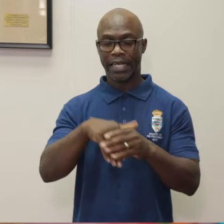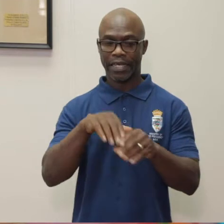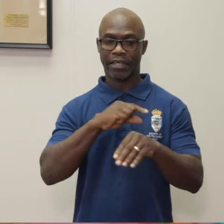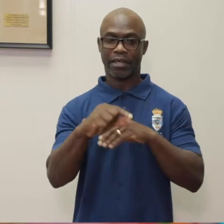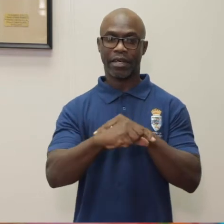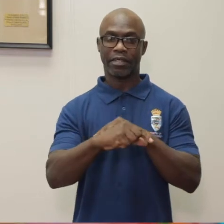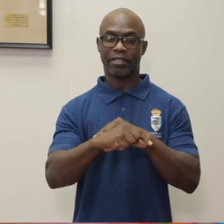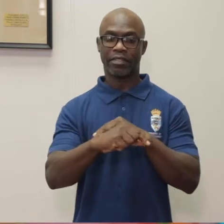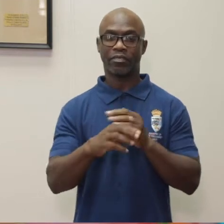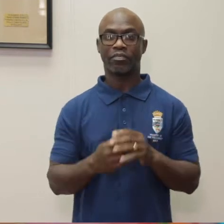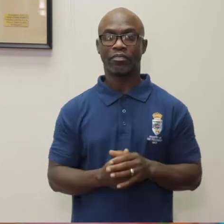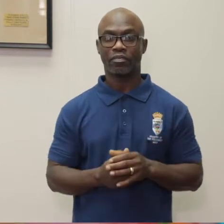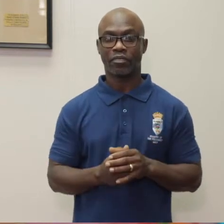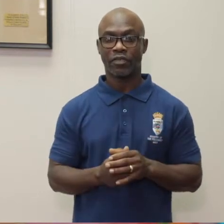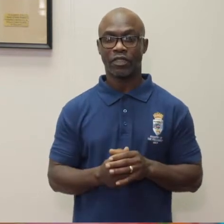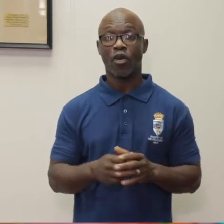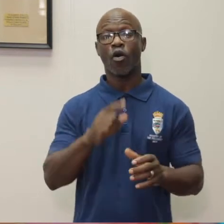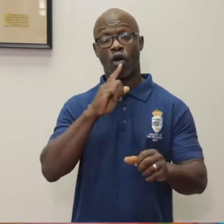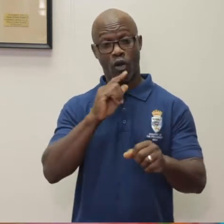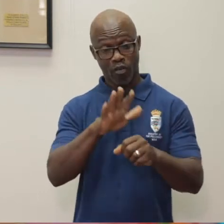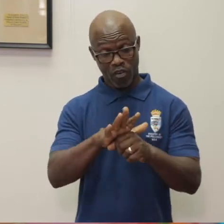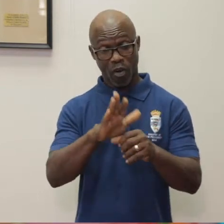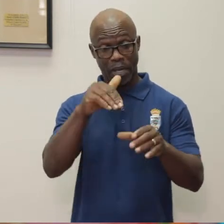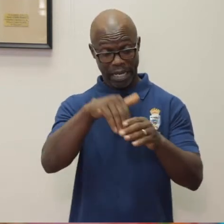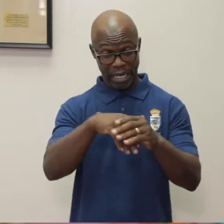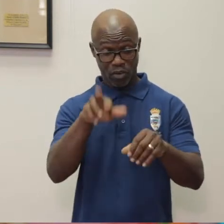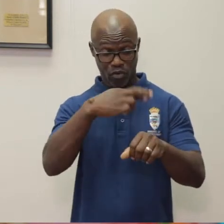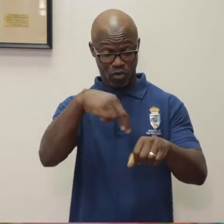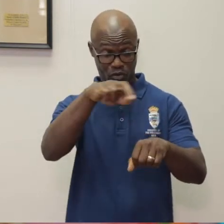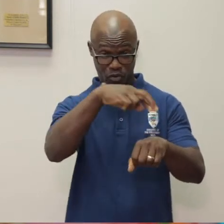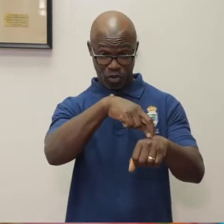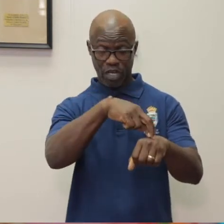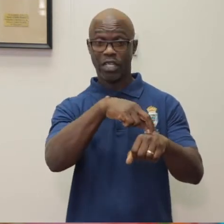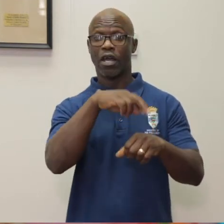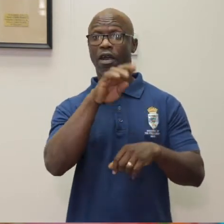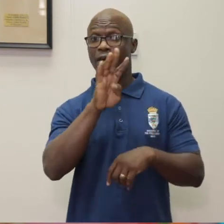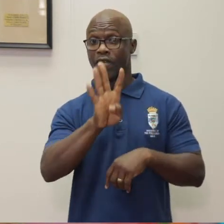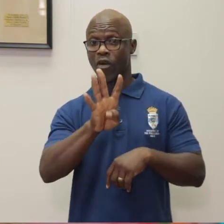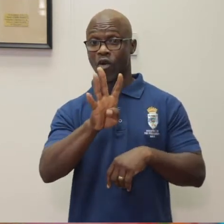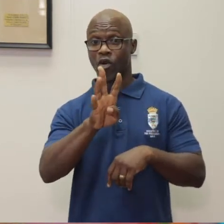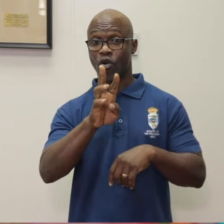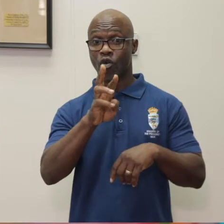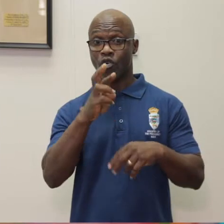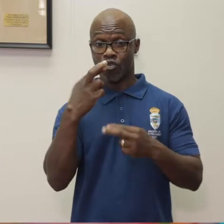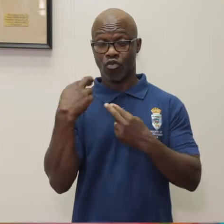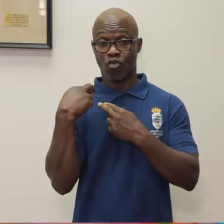Our confirmed cases in region number 4 represent